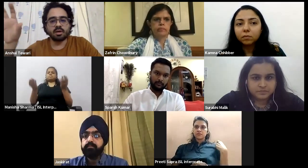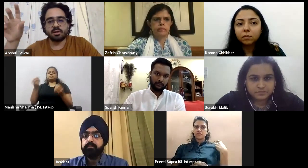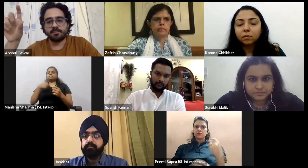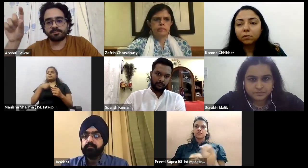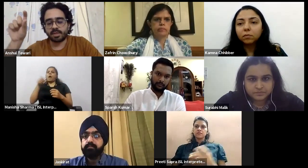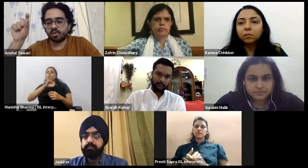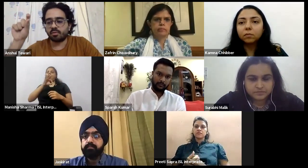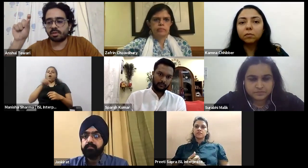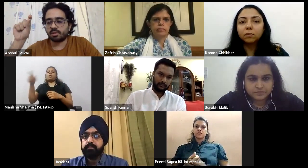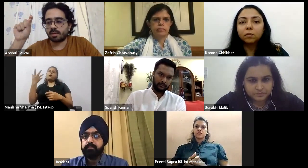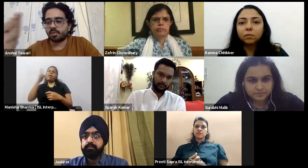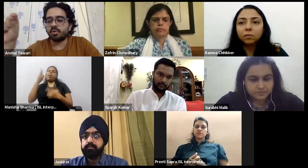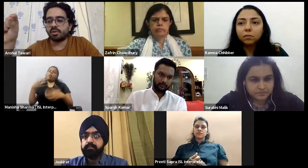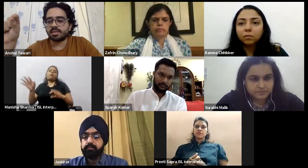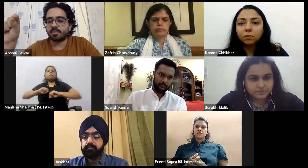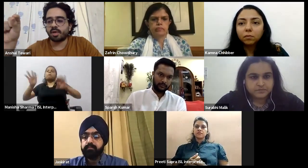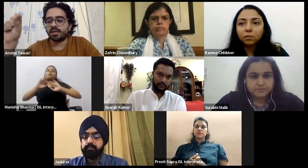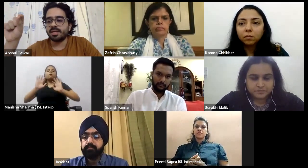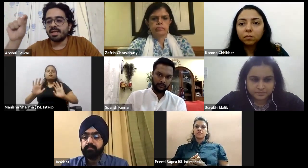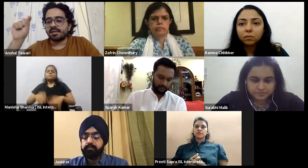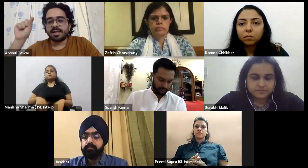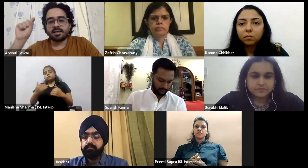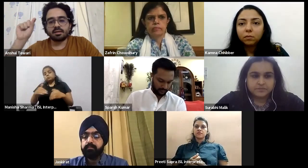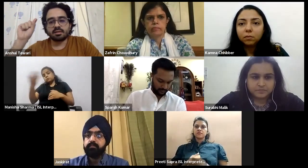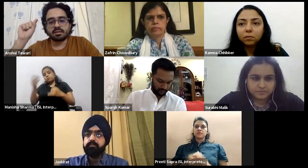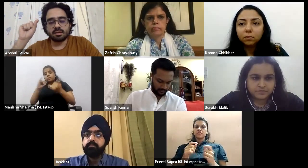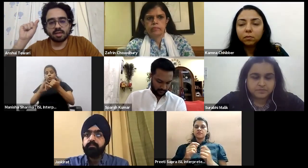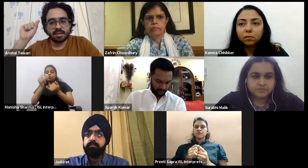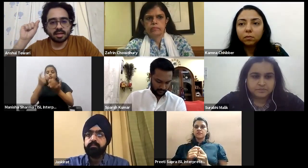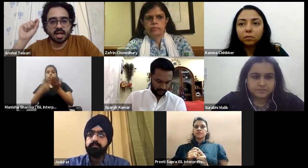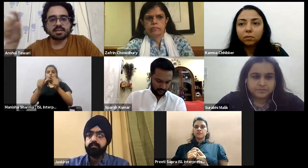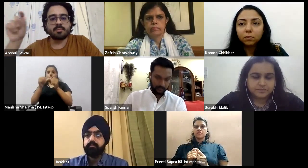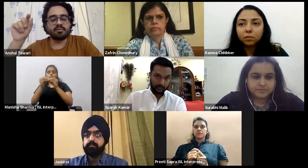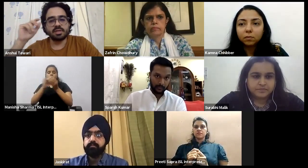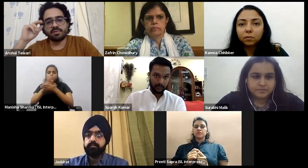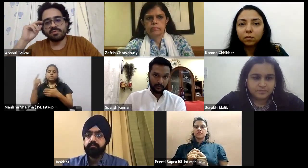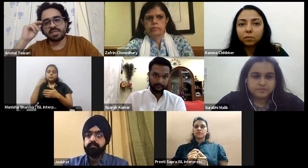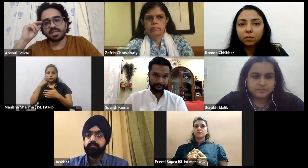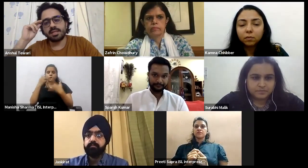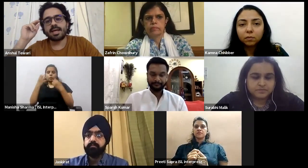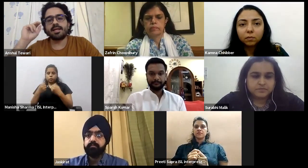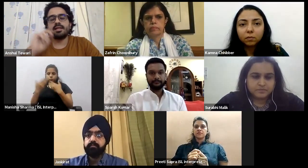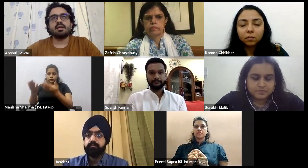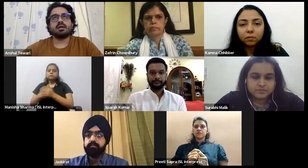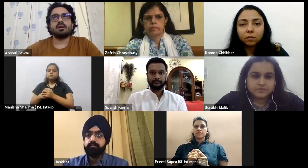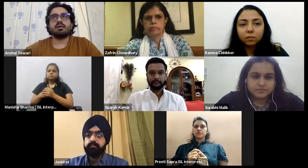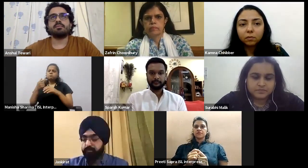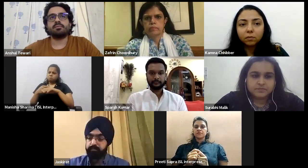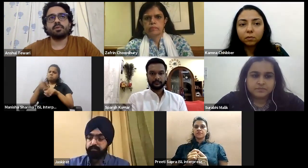want to come to you on this point, that in the last couple of years we've seen